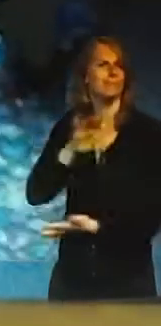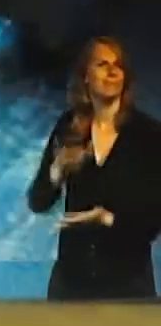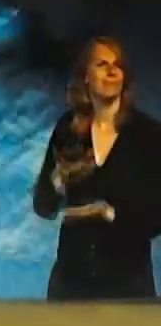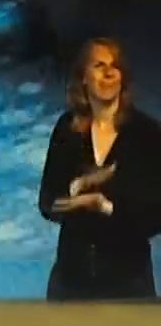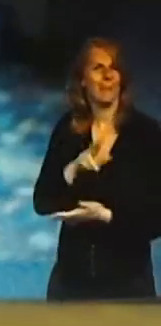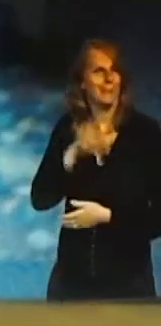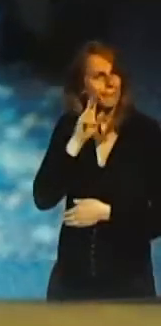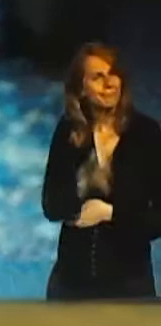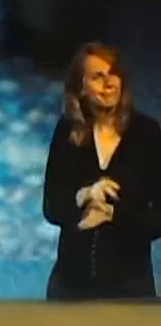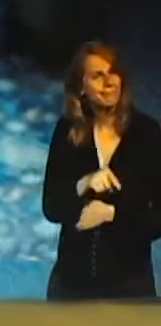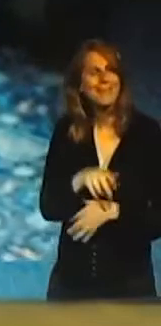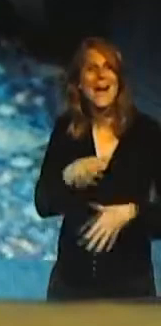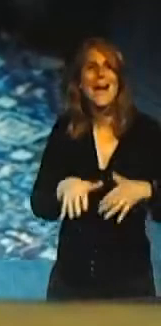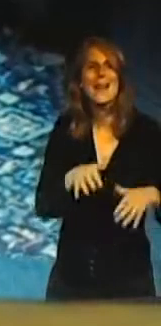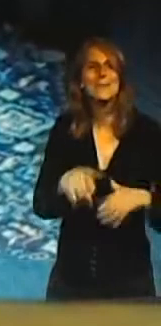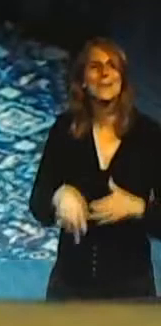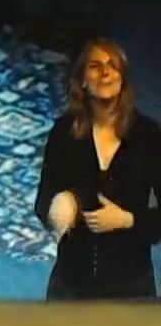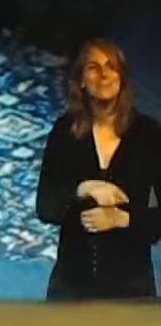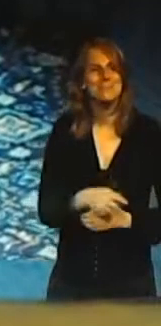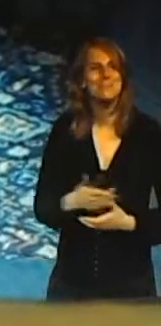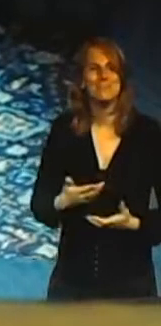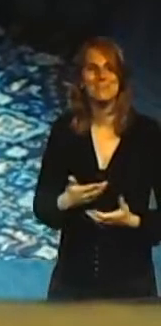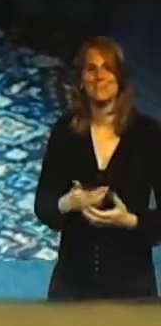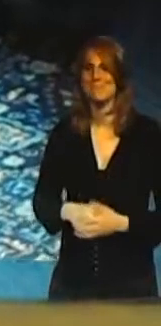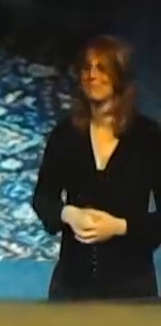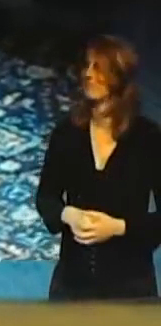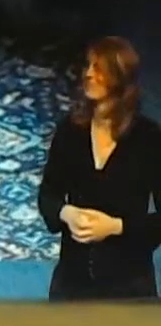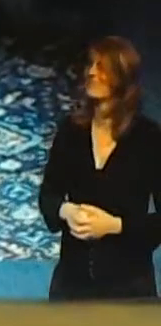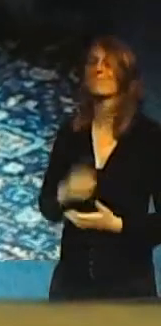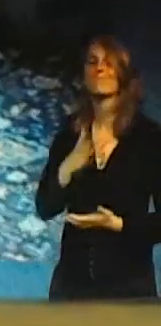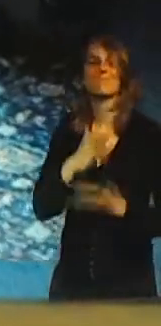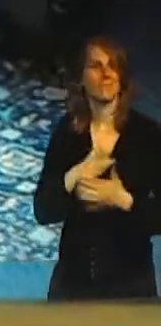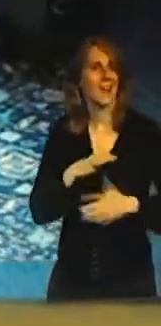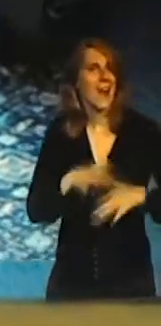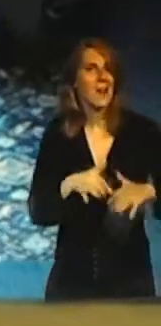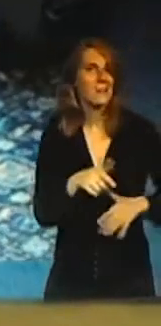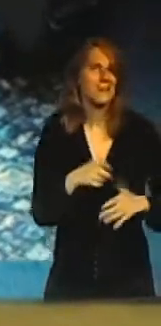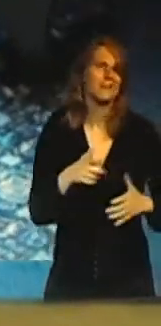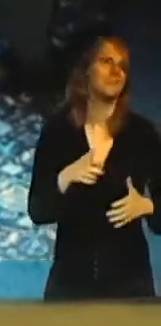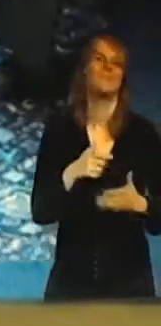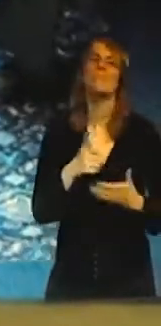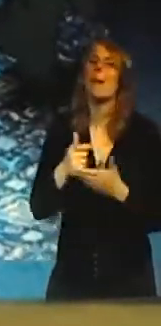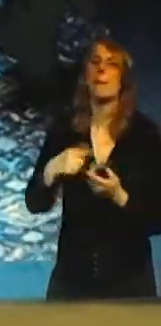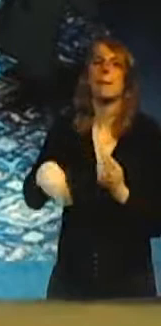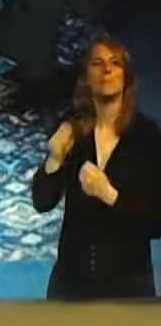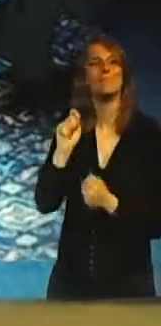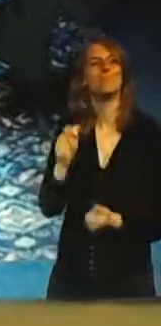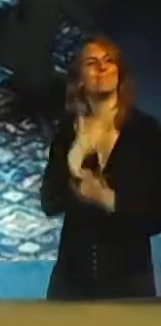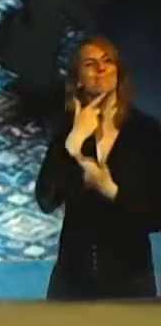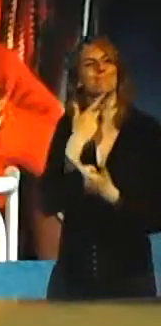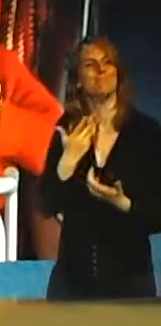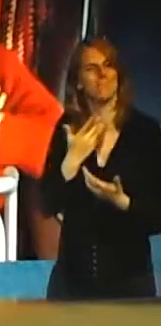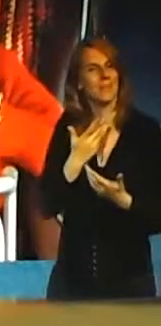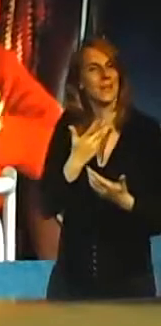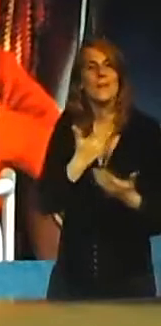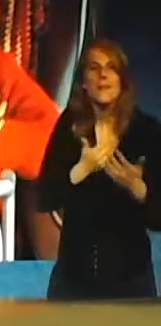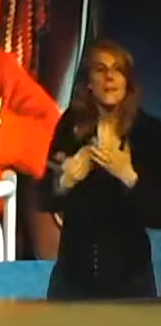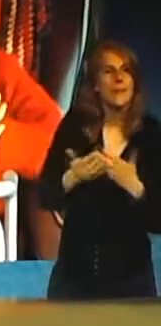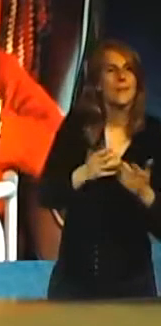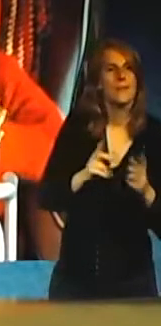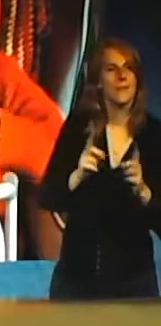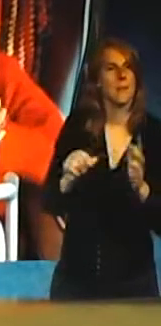see they're delighted to see animals. You know, animals bright up anybody's day, regardless of what the problem is